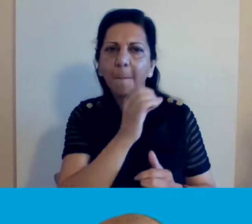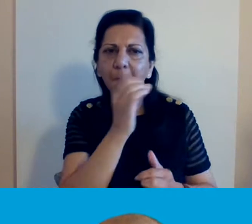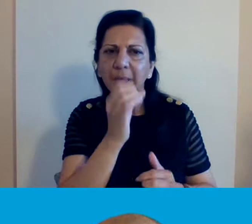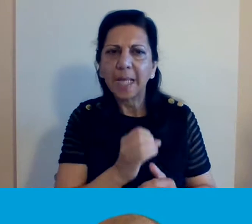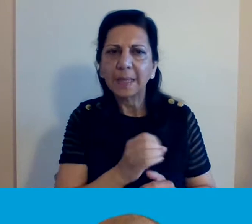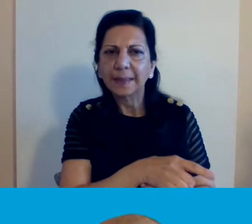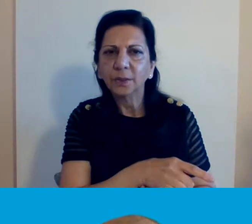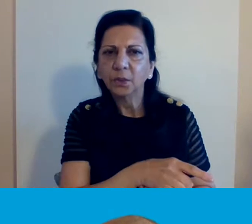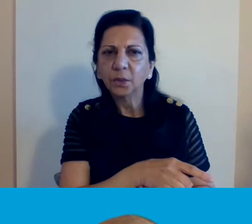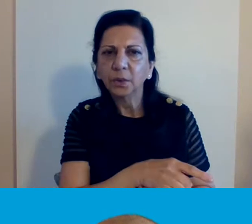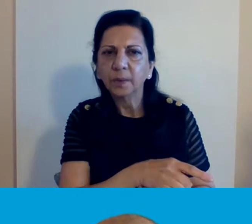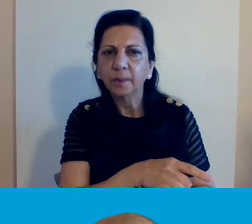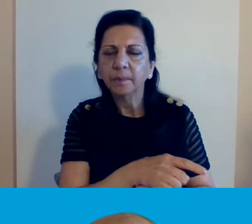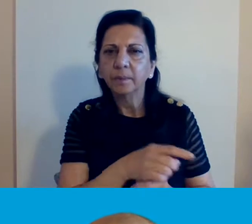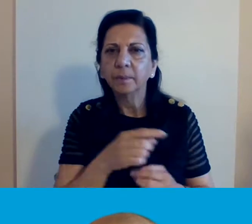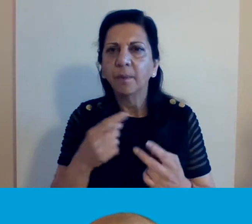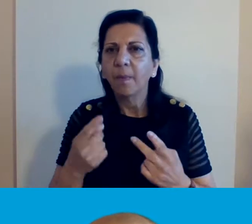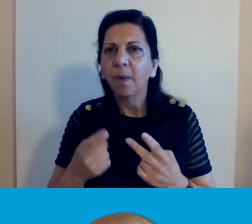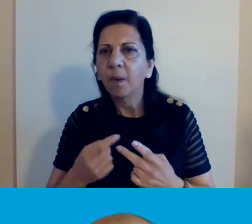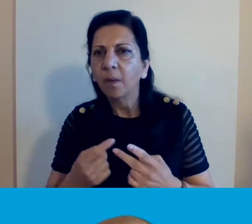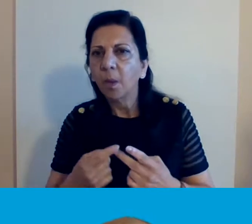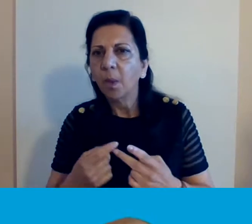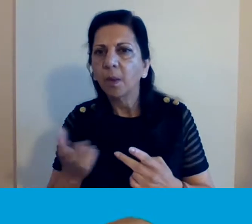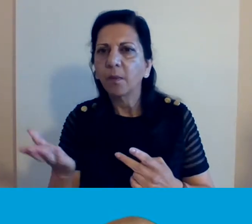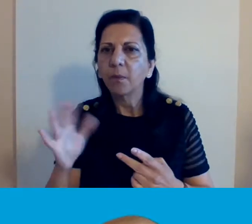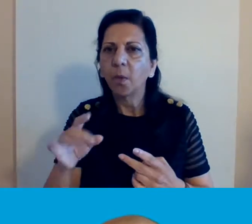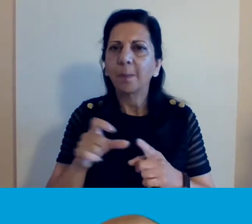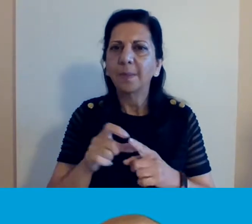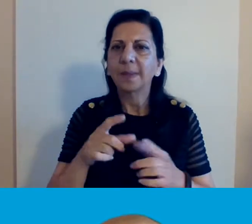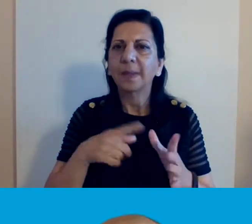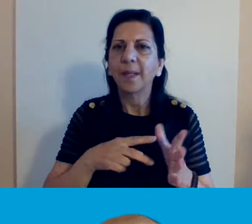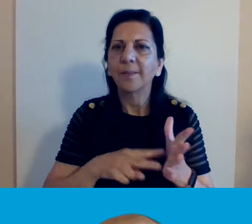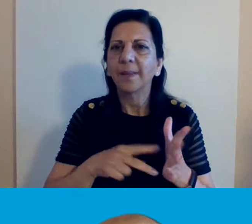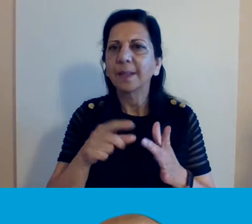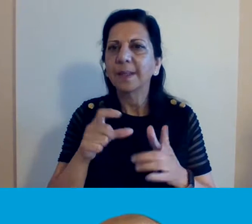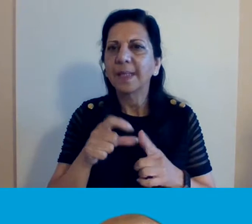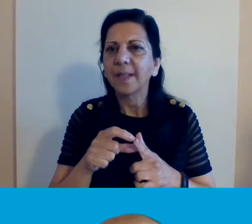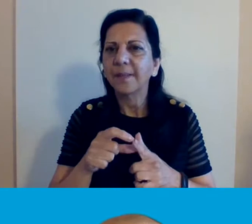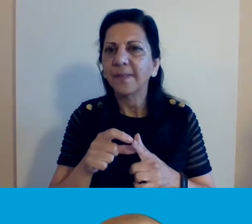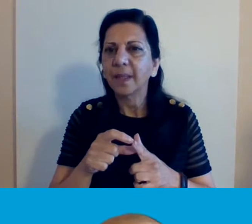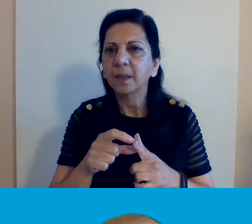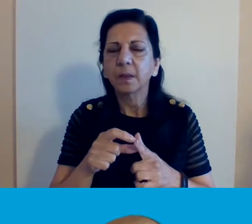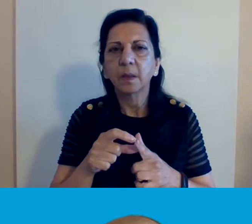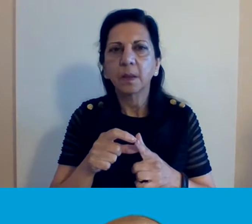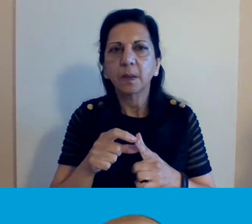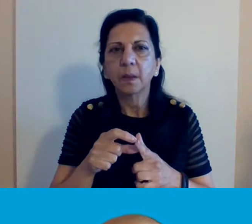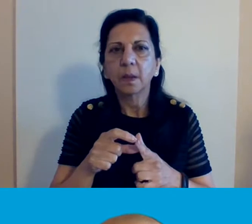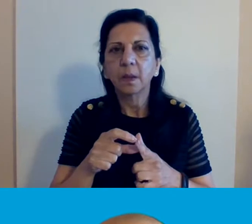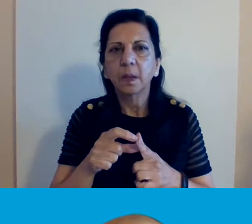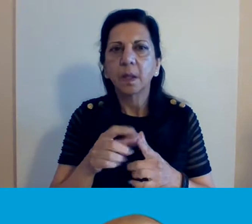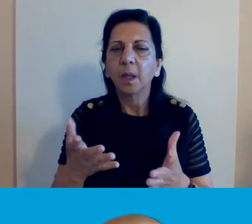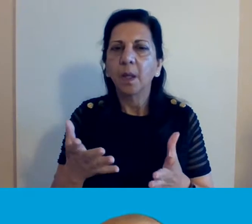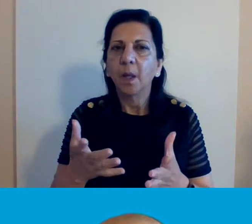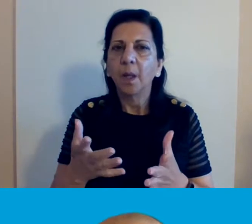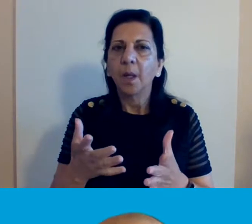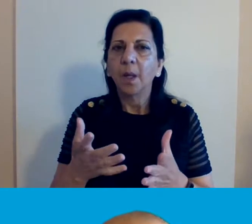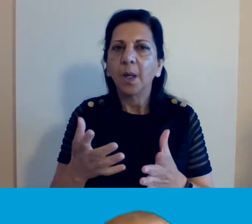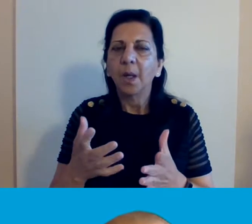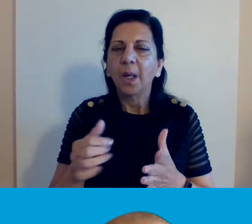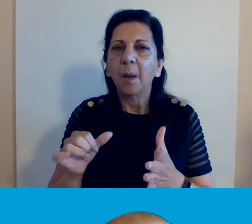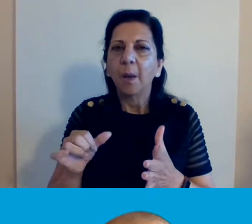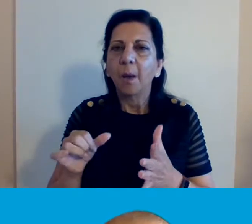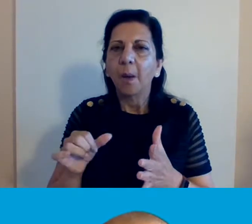another query on the chat box from David with regard to the ability to and the difficulty of booking